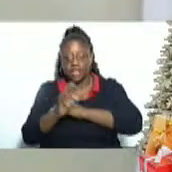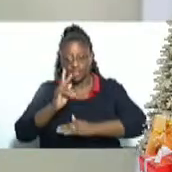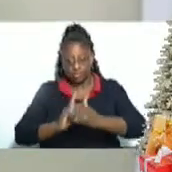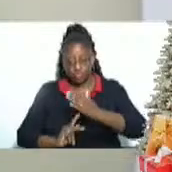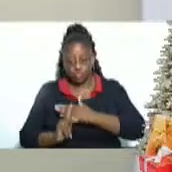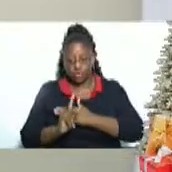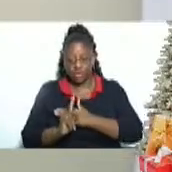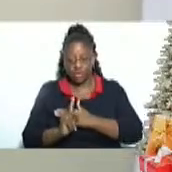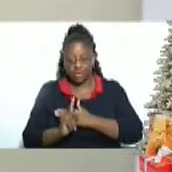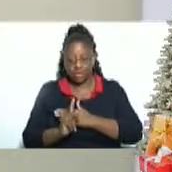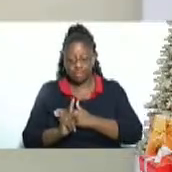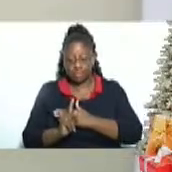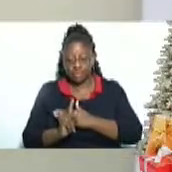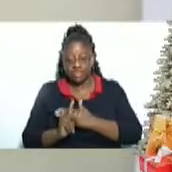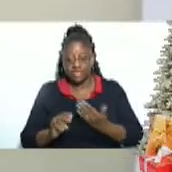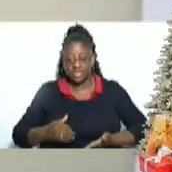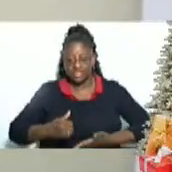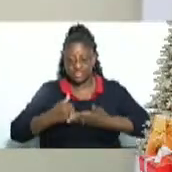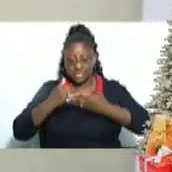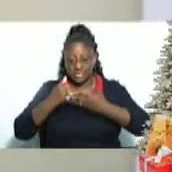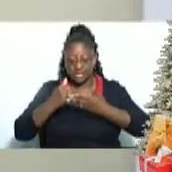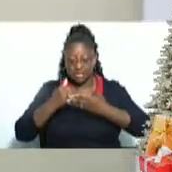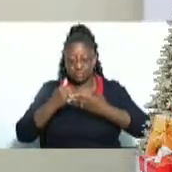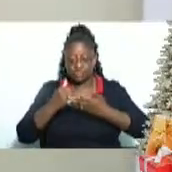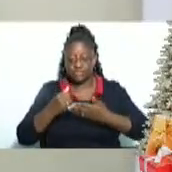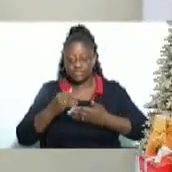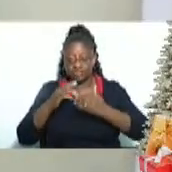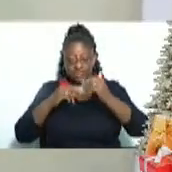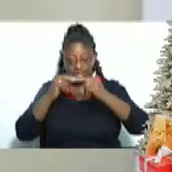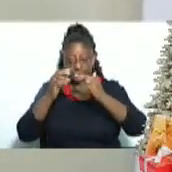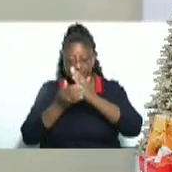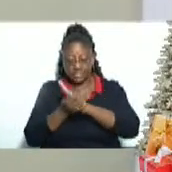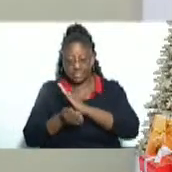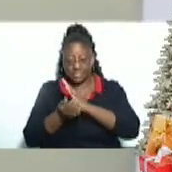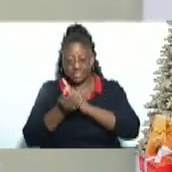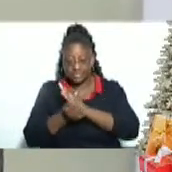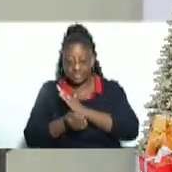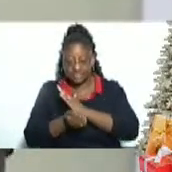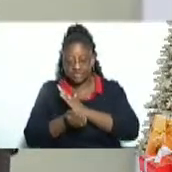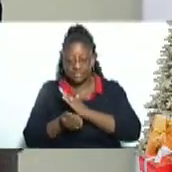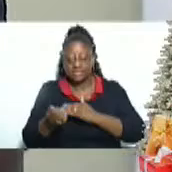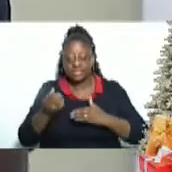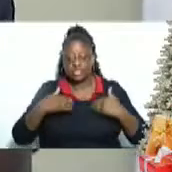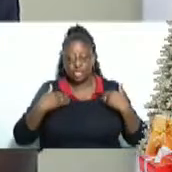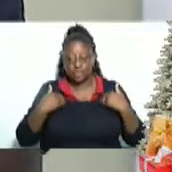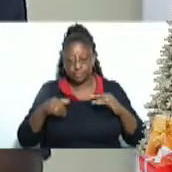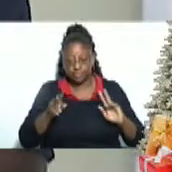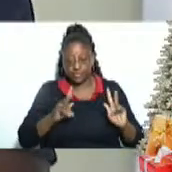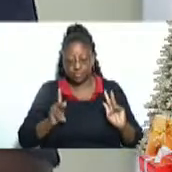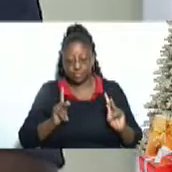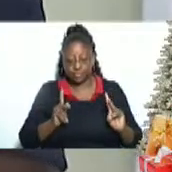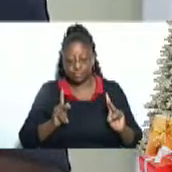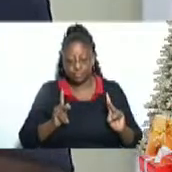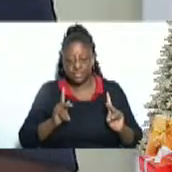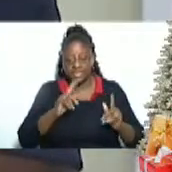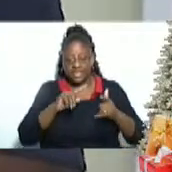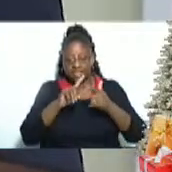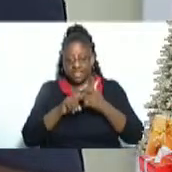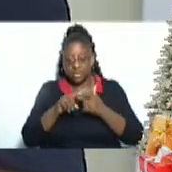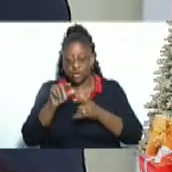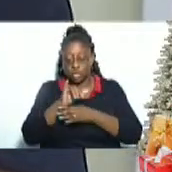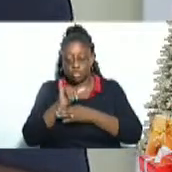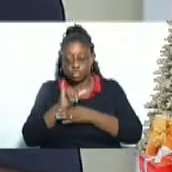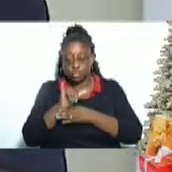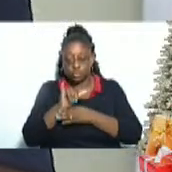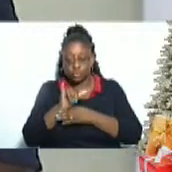is designed to develop employable skills and capacity in youth while simultaneously